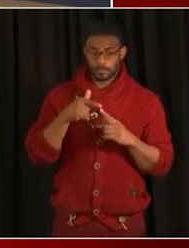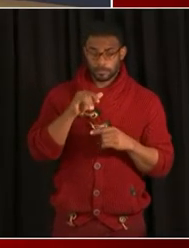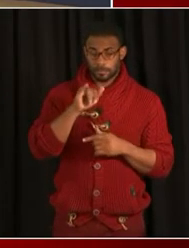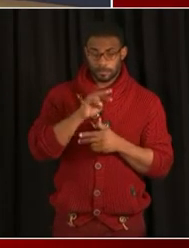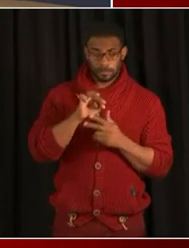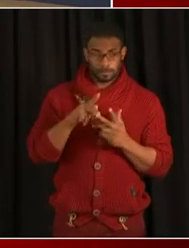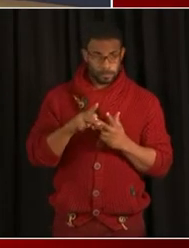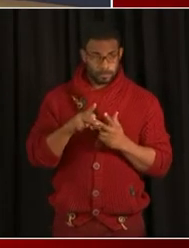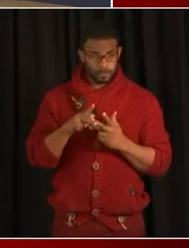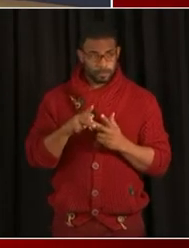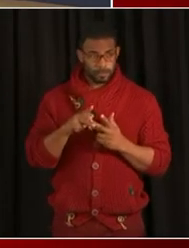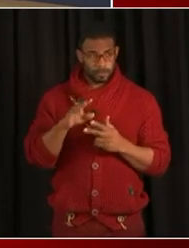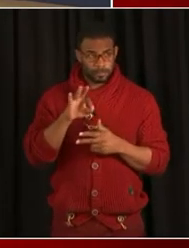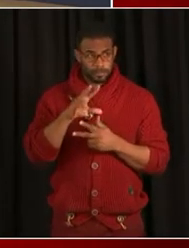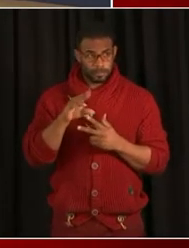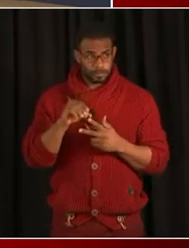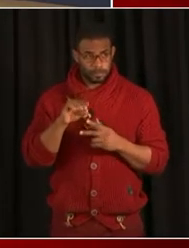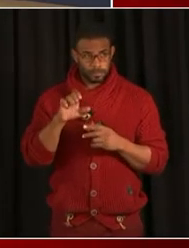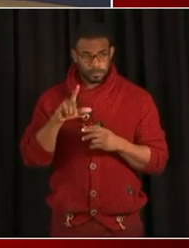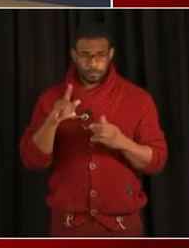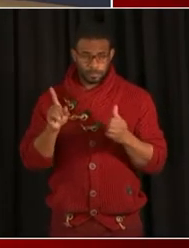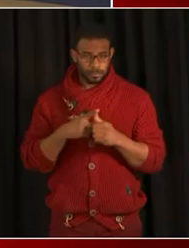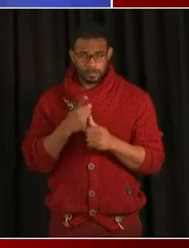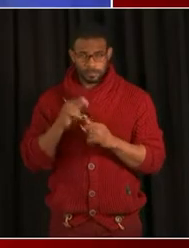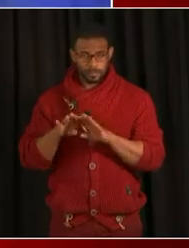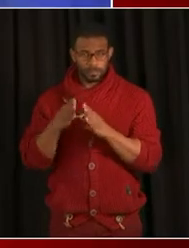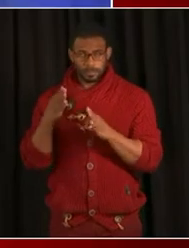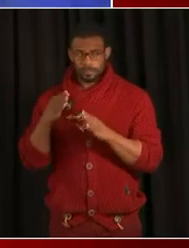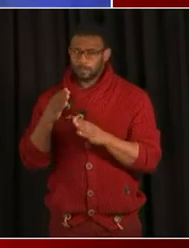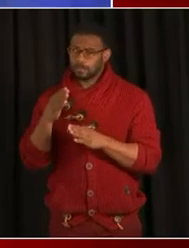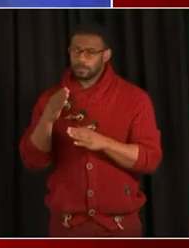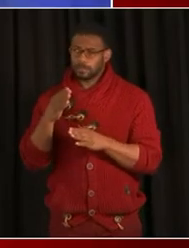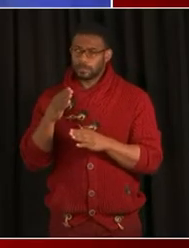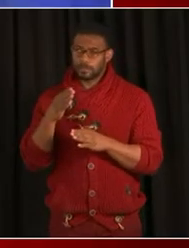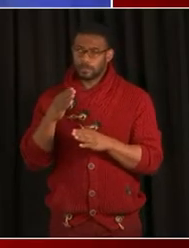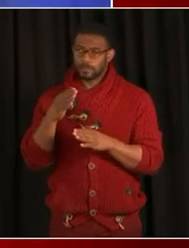and 930 Club was the first IMP venue. It opened it